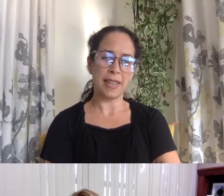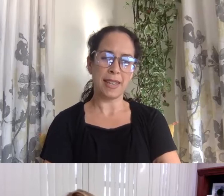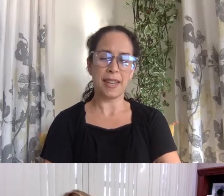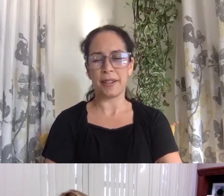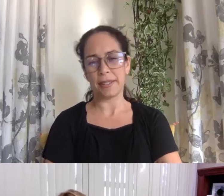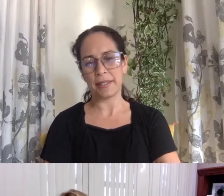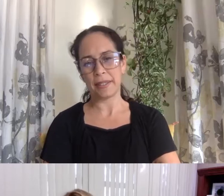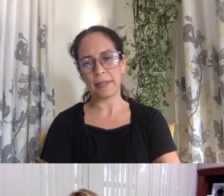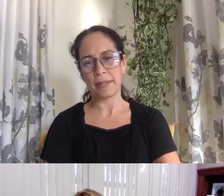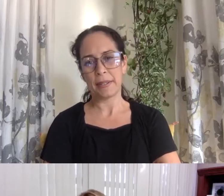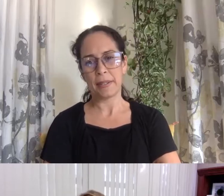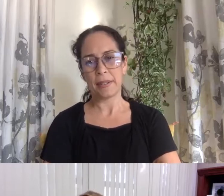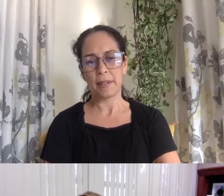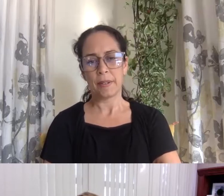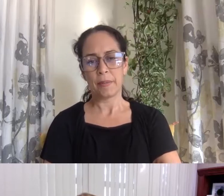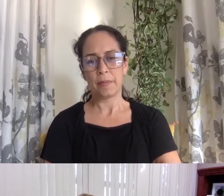you for being here.